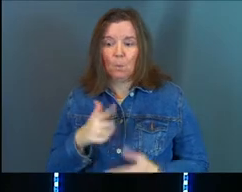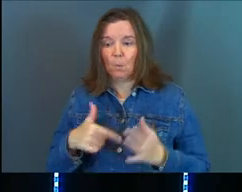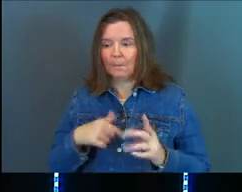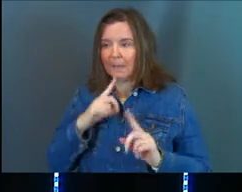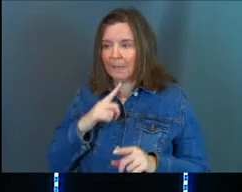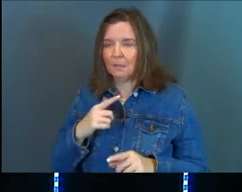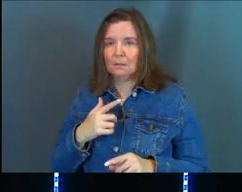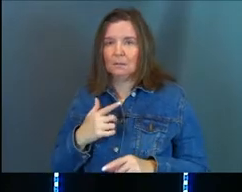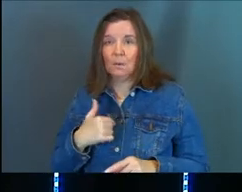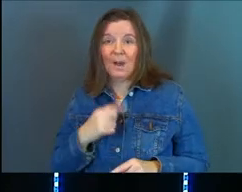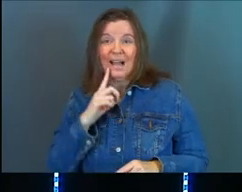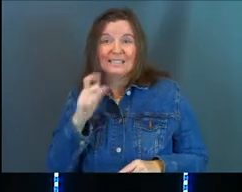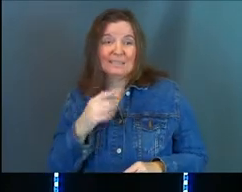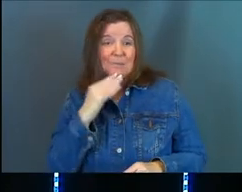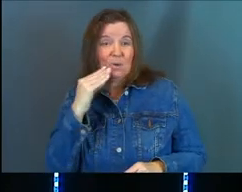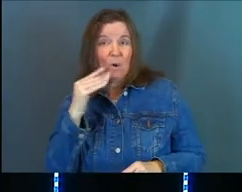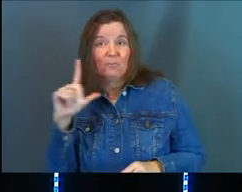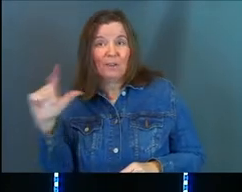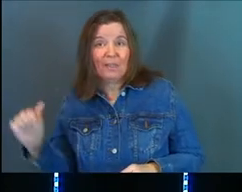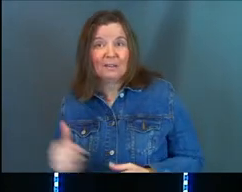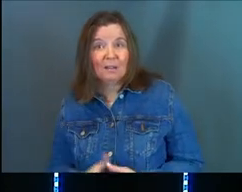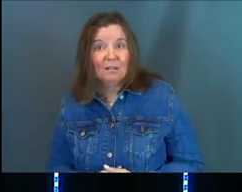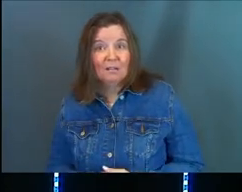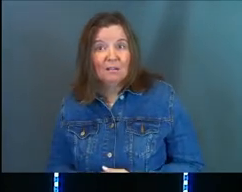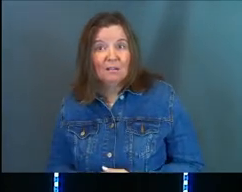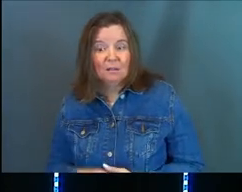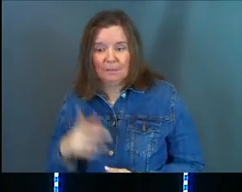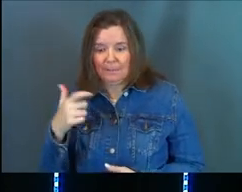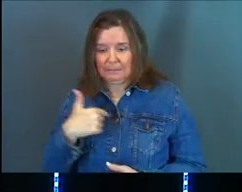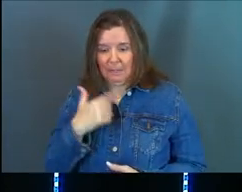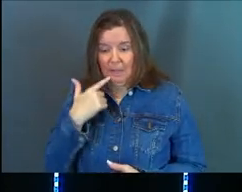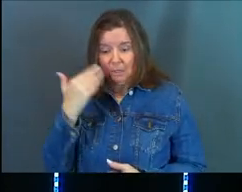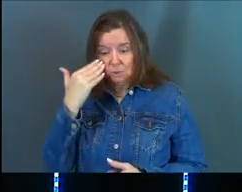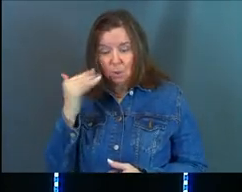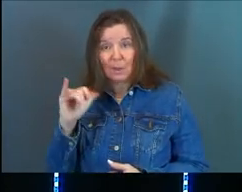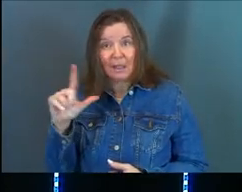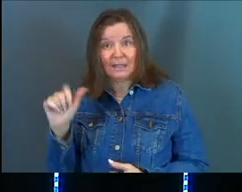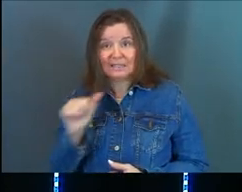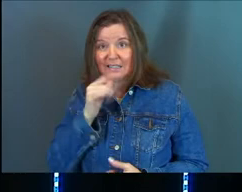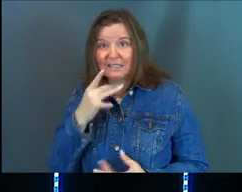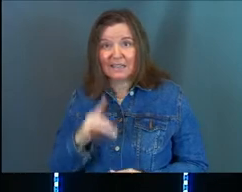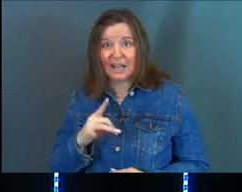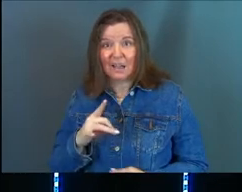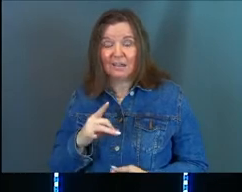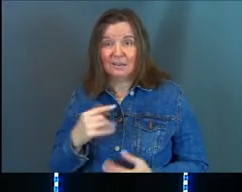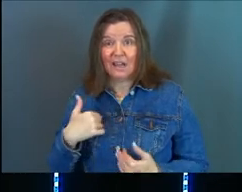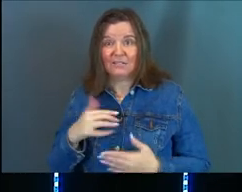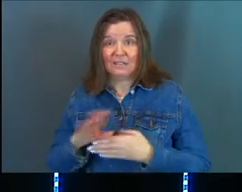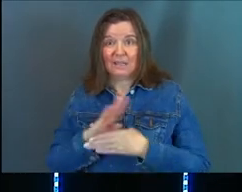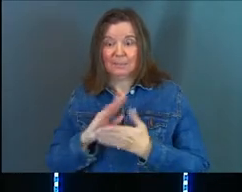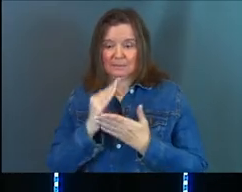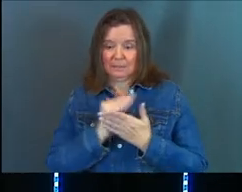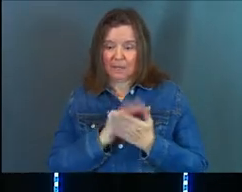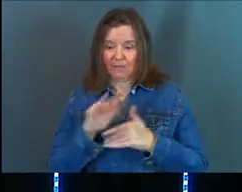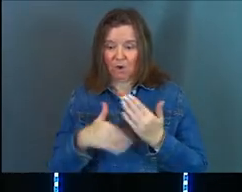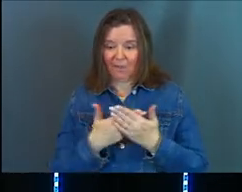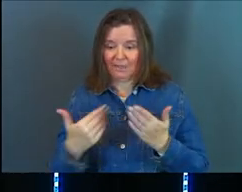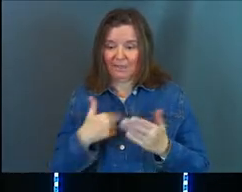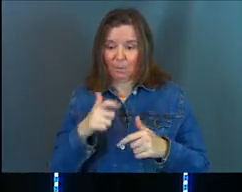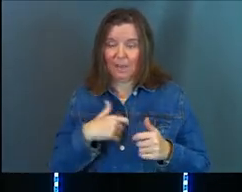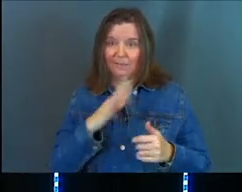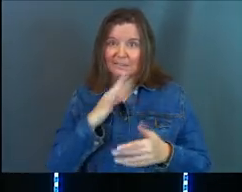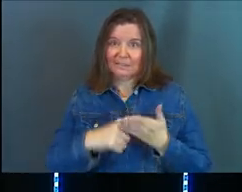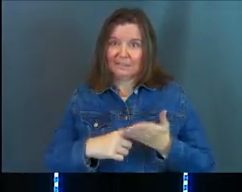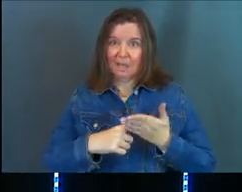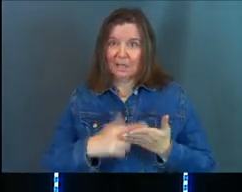What if my answer is, I just need to be home for Linda? Because I just know, it's like Linda doesn't like carry around some kind of business agenda of all the things that